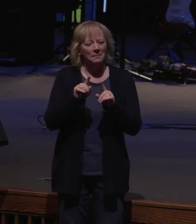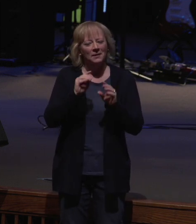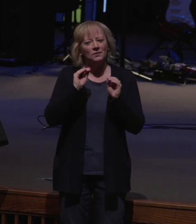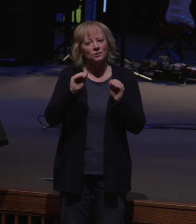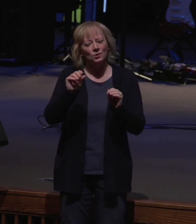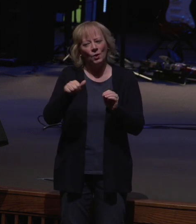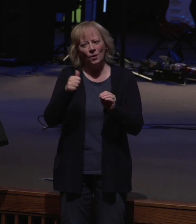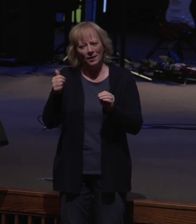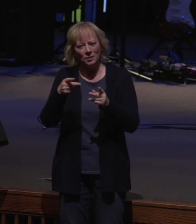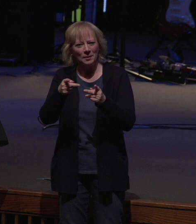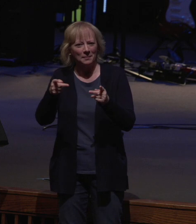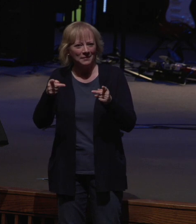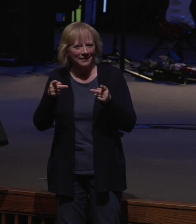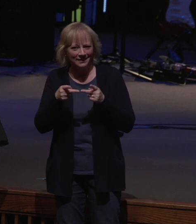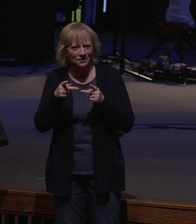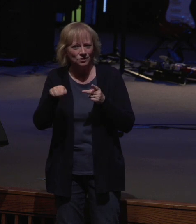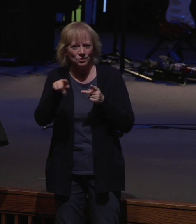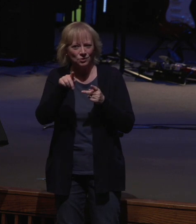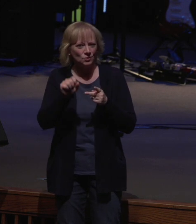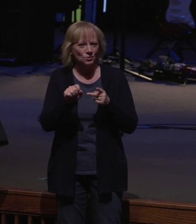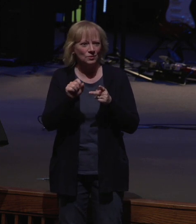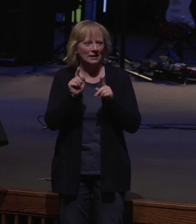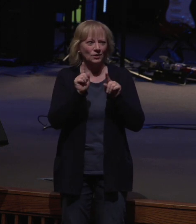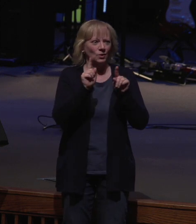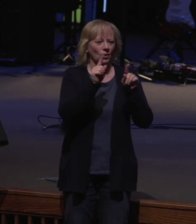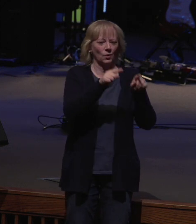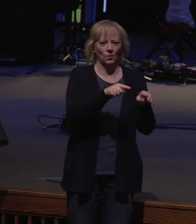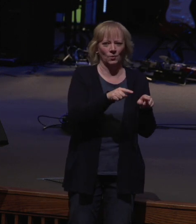place that you can go.